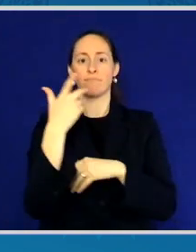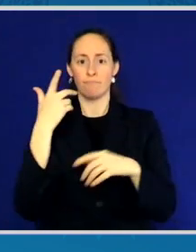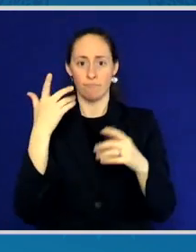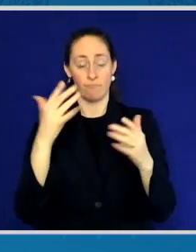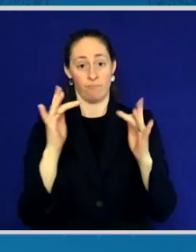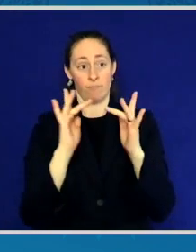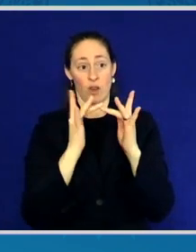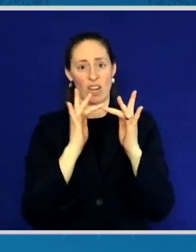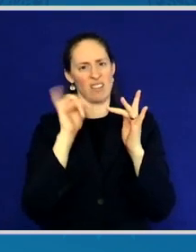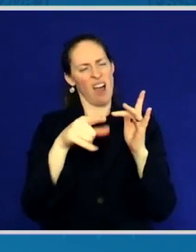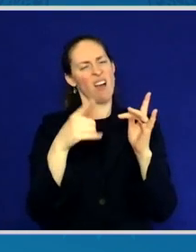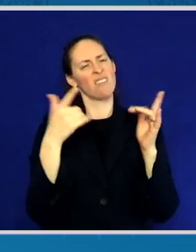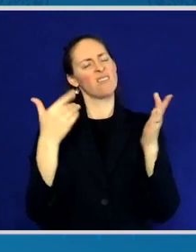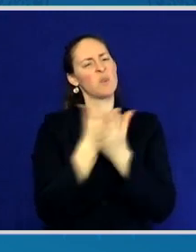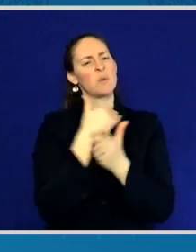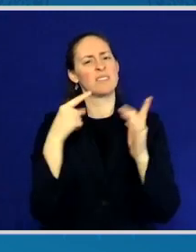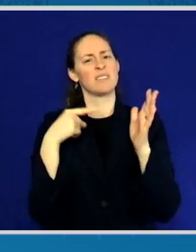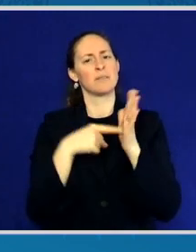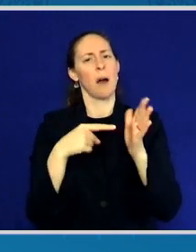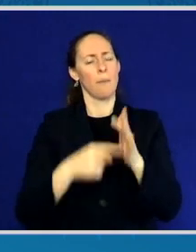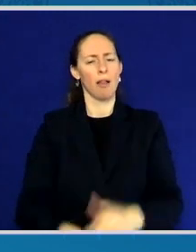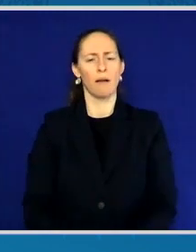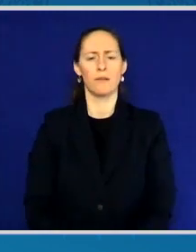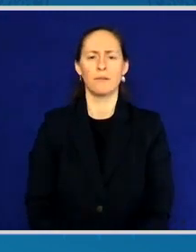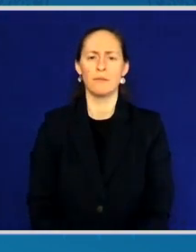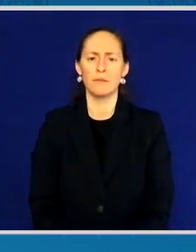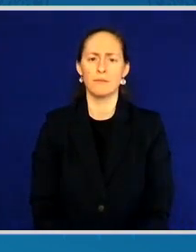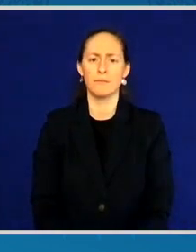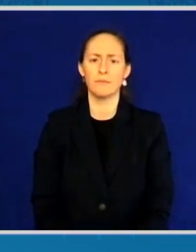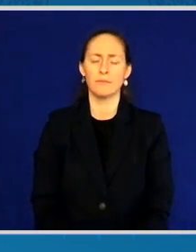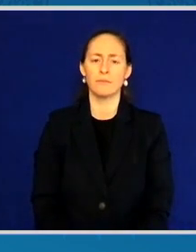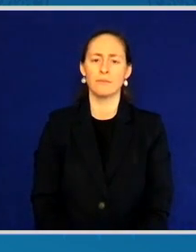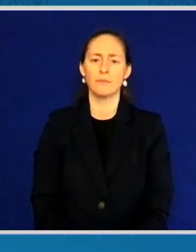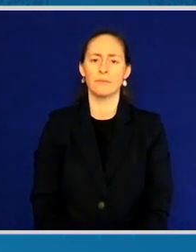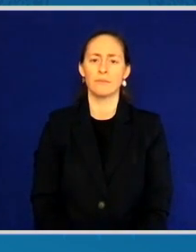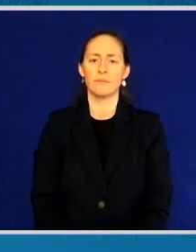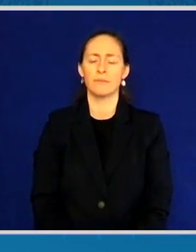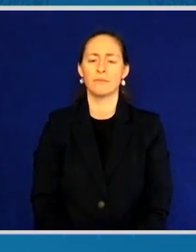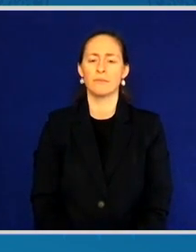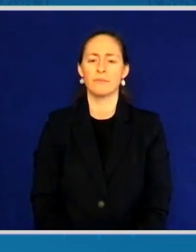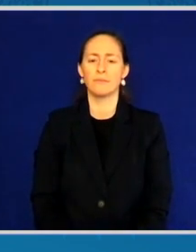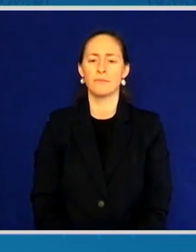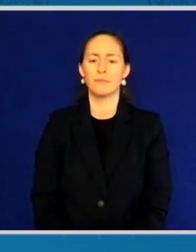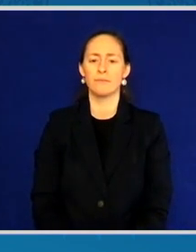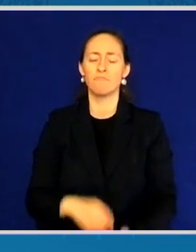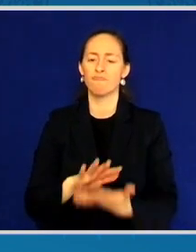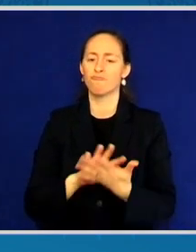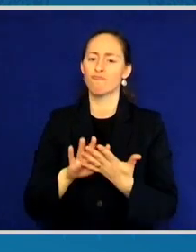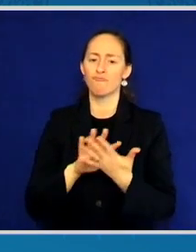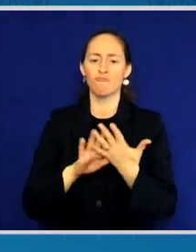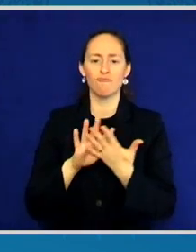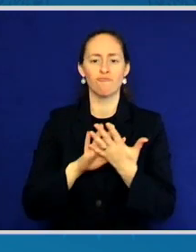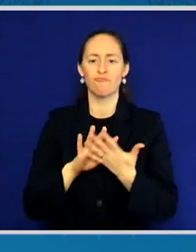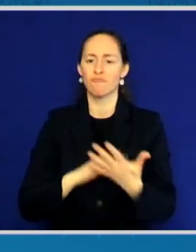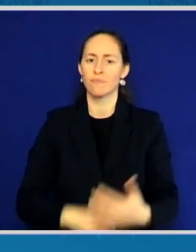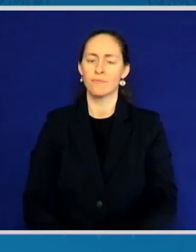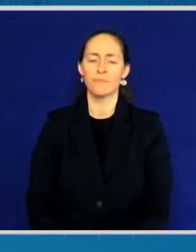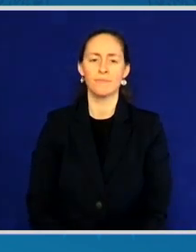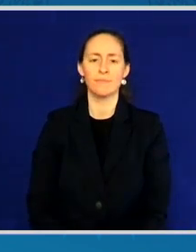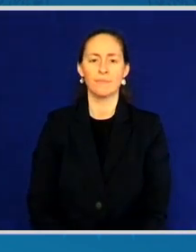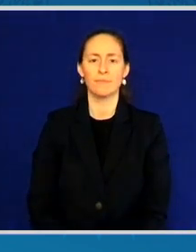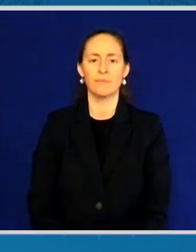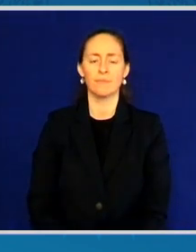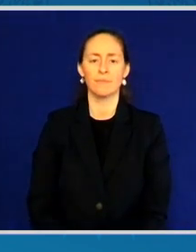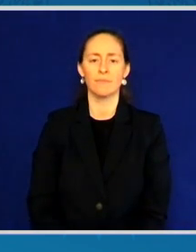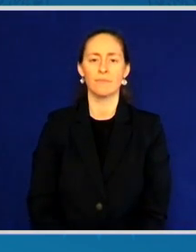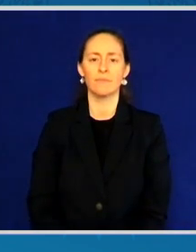And do you see any bridges in this area qualifying for that top 10 list? Well, I can tell you that I know about the Brent Spence